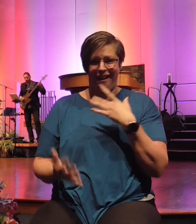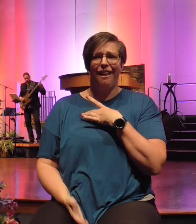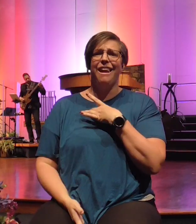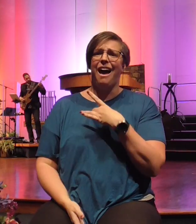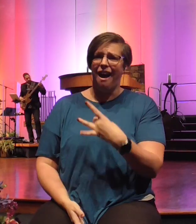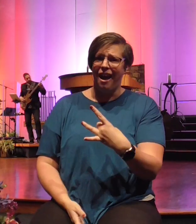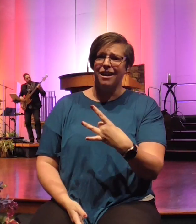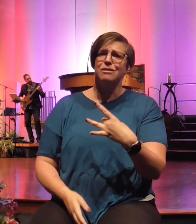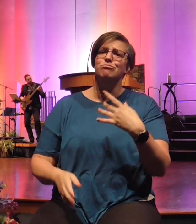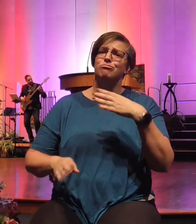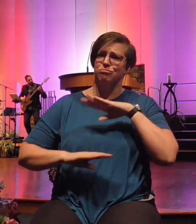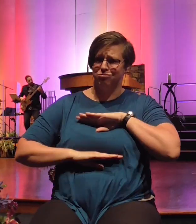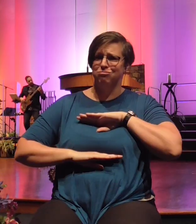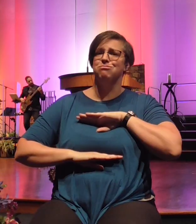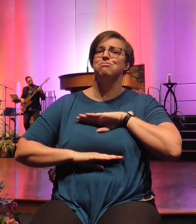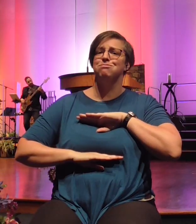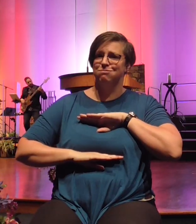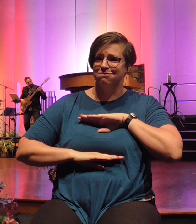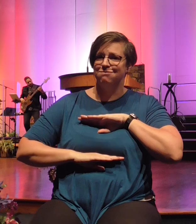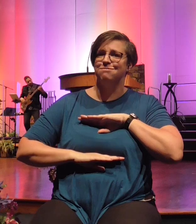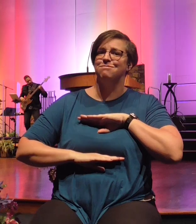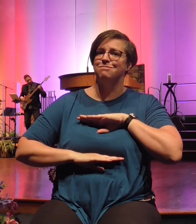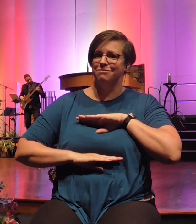here, yeah.